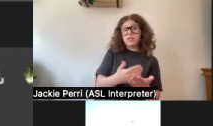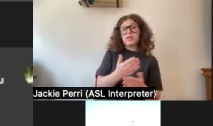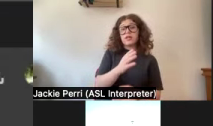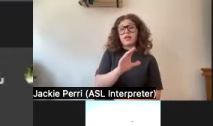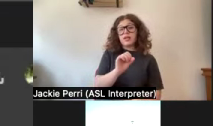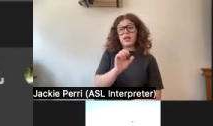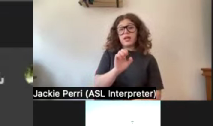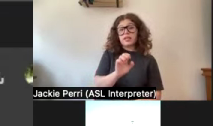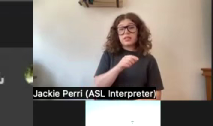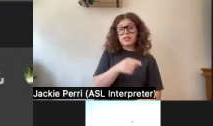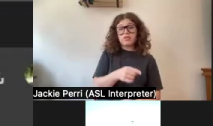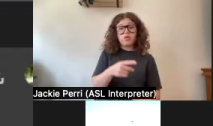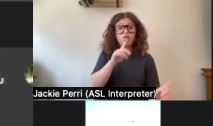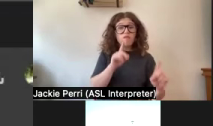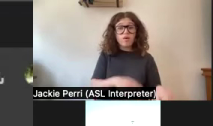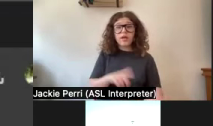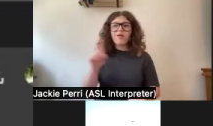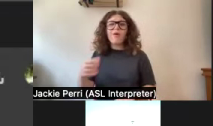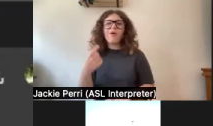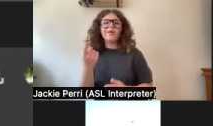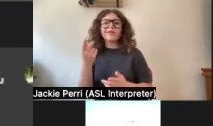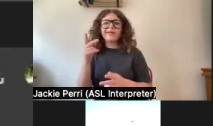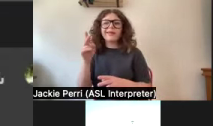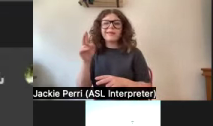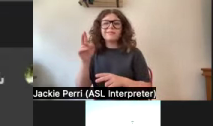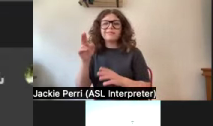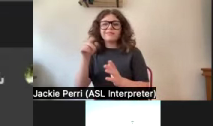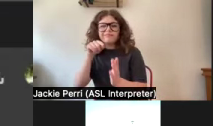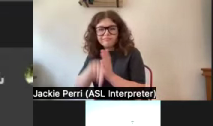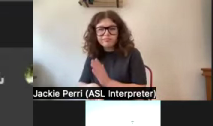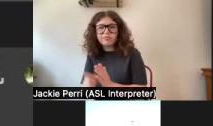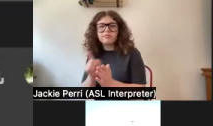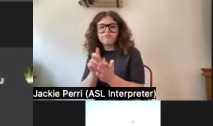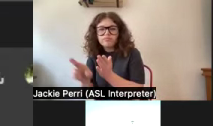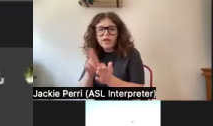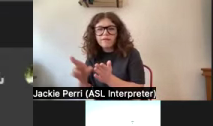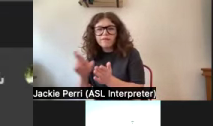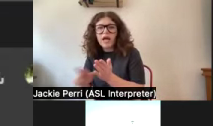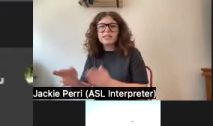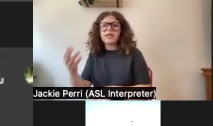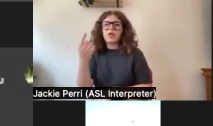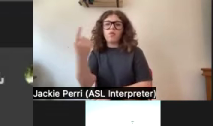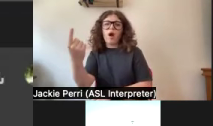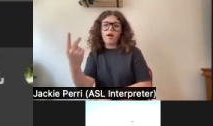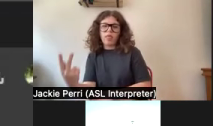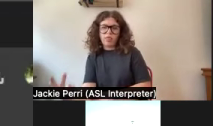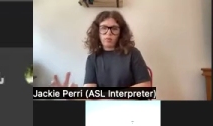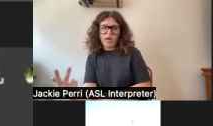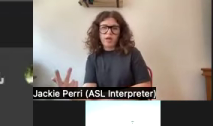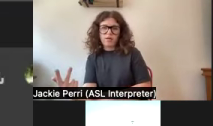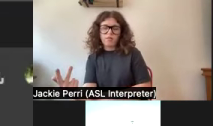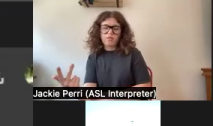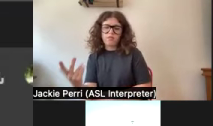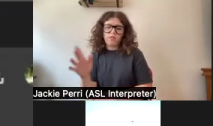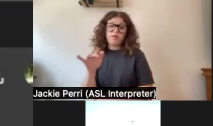1 in 3. So it's really important, and our ultimate goal as